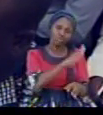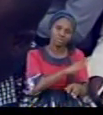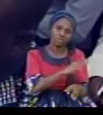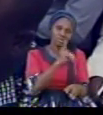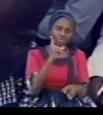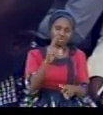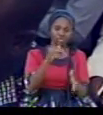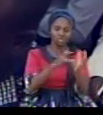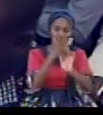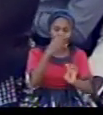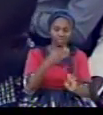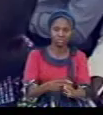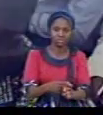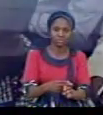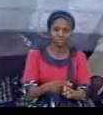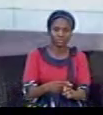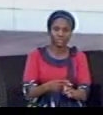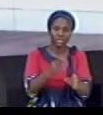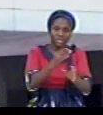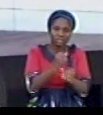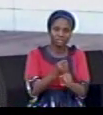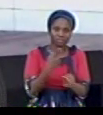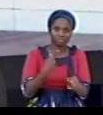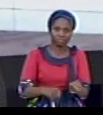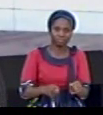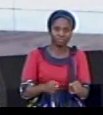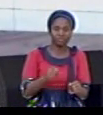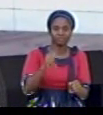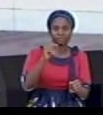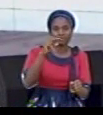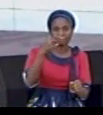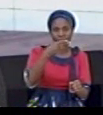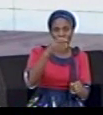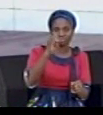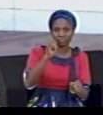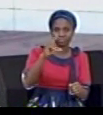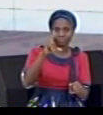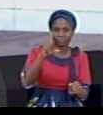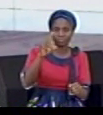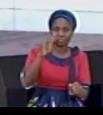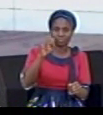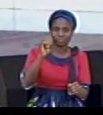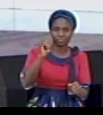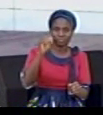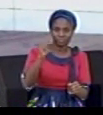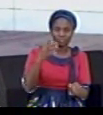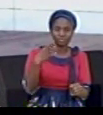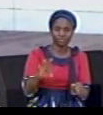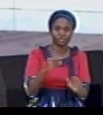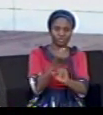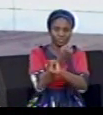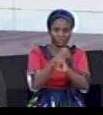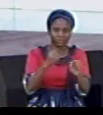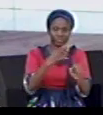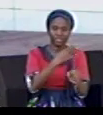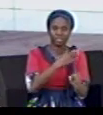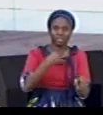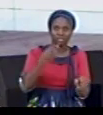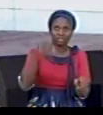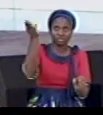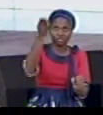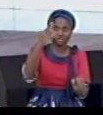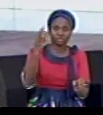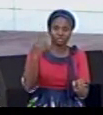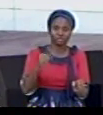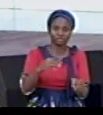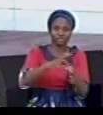of salvation and the sword of the Spirit, which is the word of